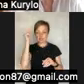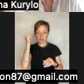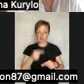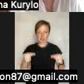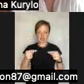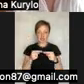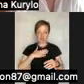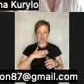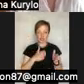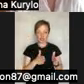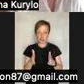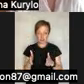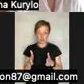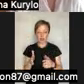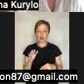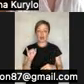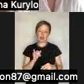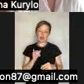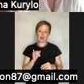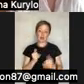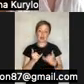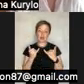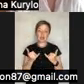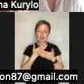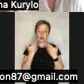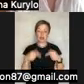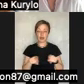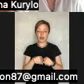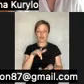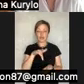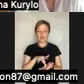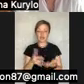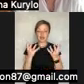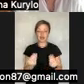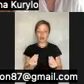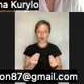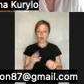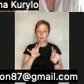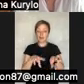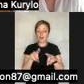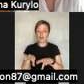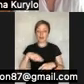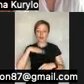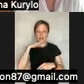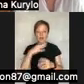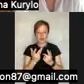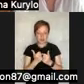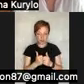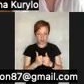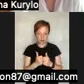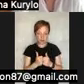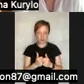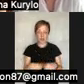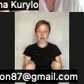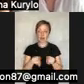they are considered untrainable for our system so there are no daycare center in